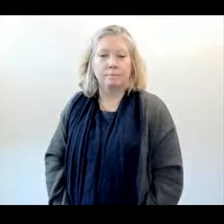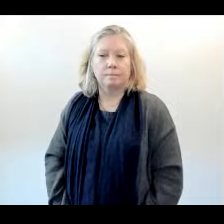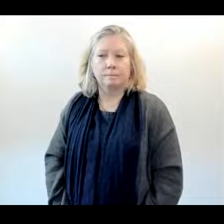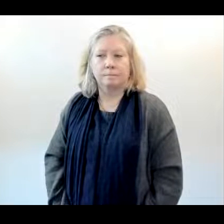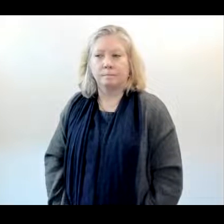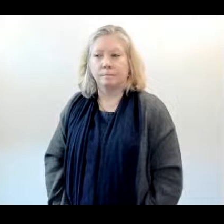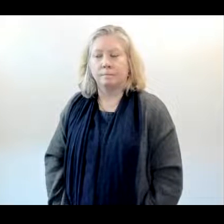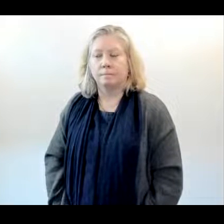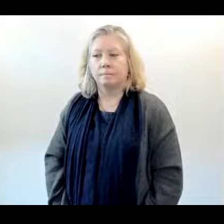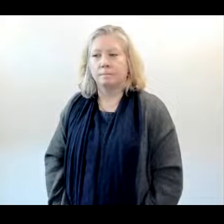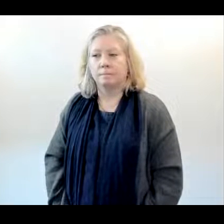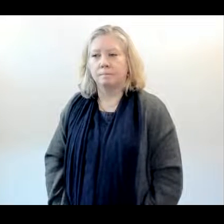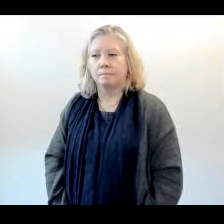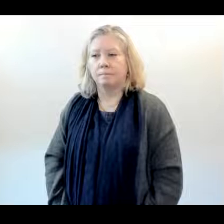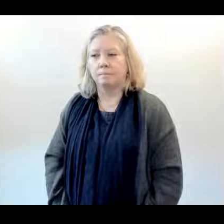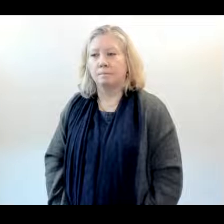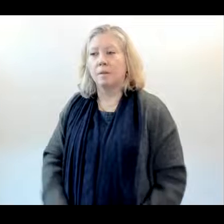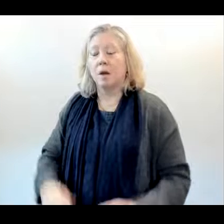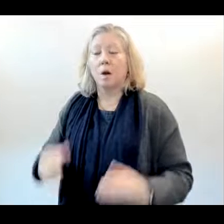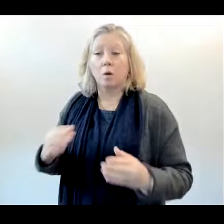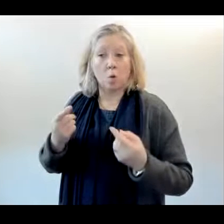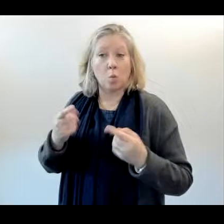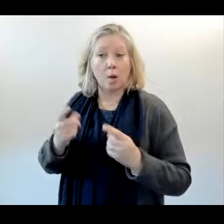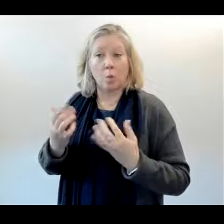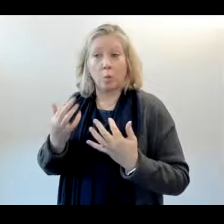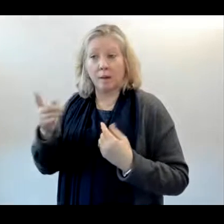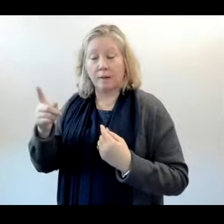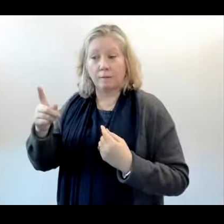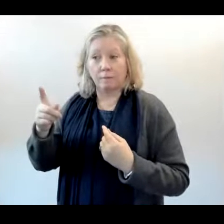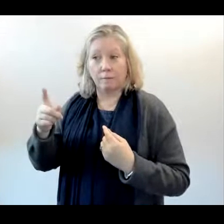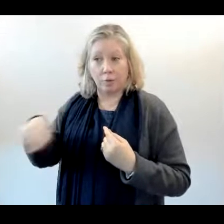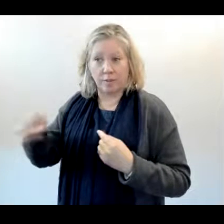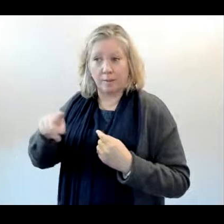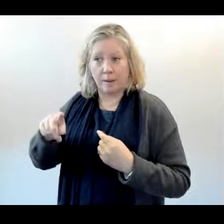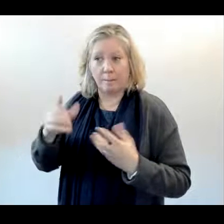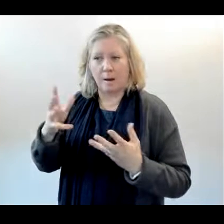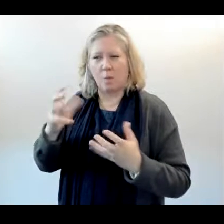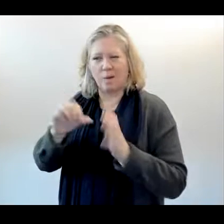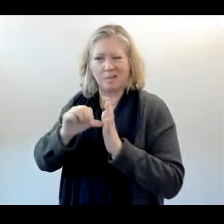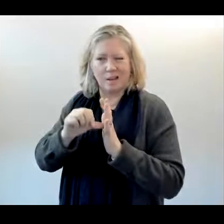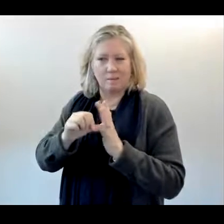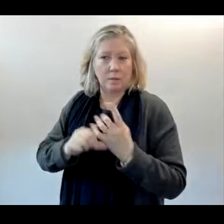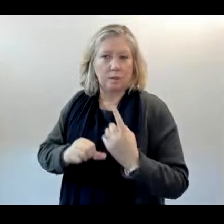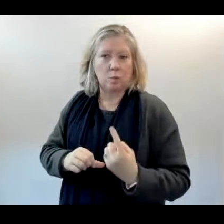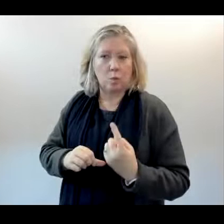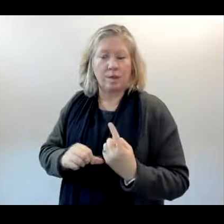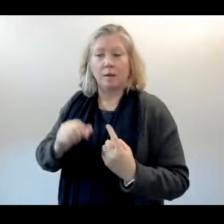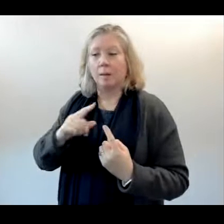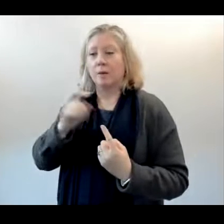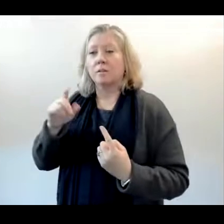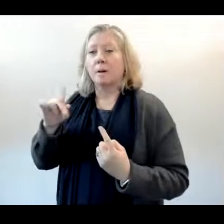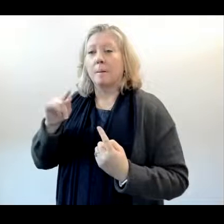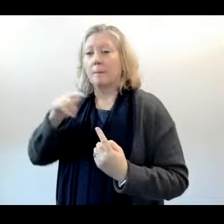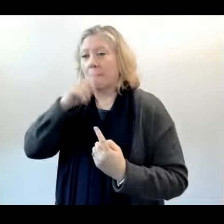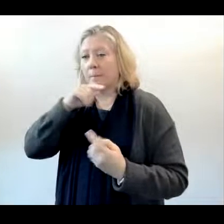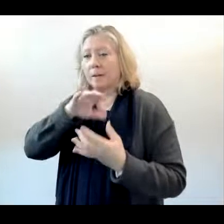While we wait for them to provide whatever comment they have, I want to just make one point of emphasis, given the public comment that came in